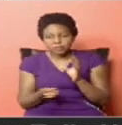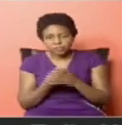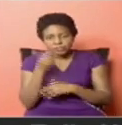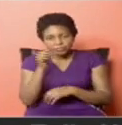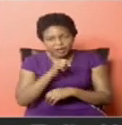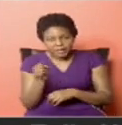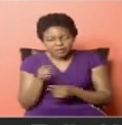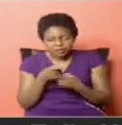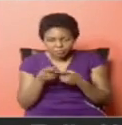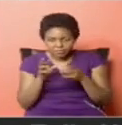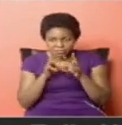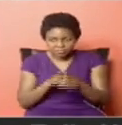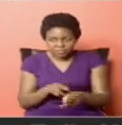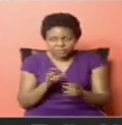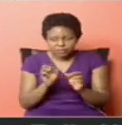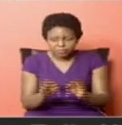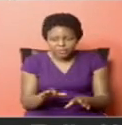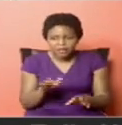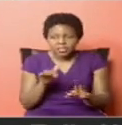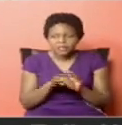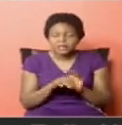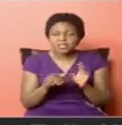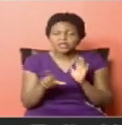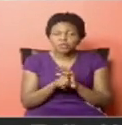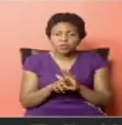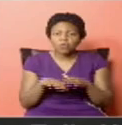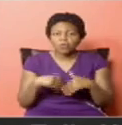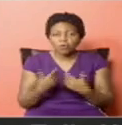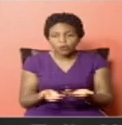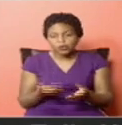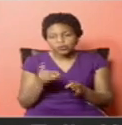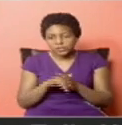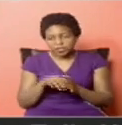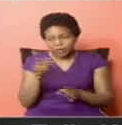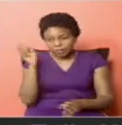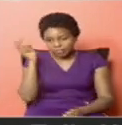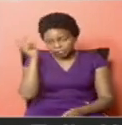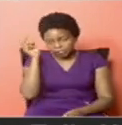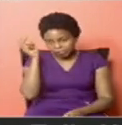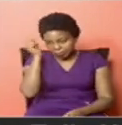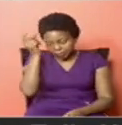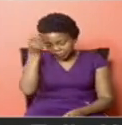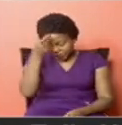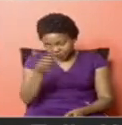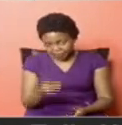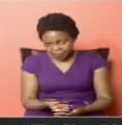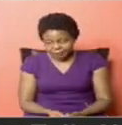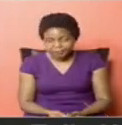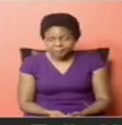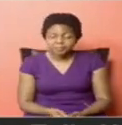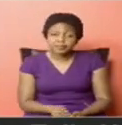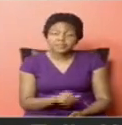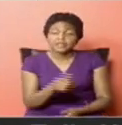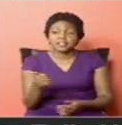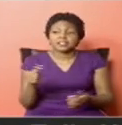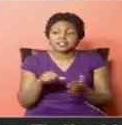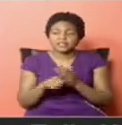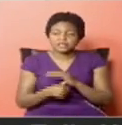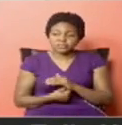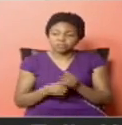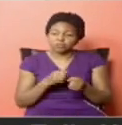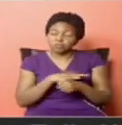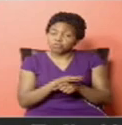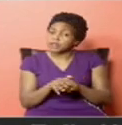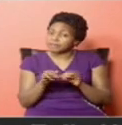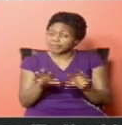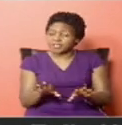recognized in the act or in the policy. The other issue I wanted to raise was the COVID